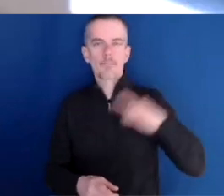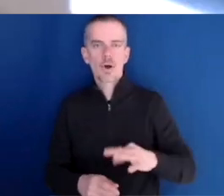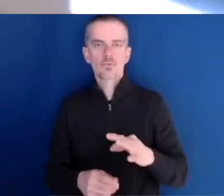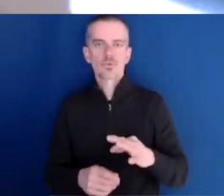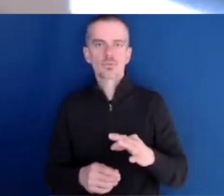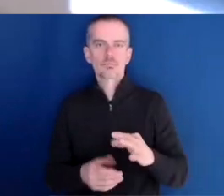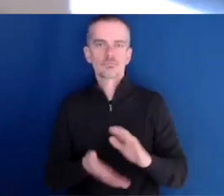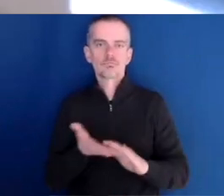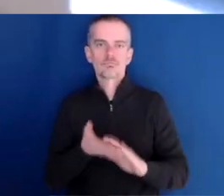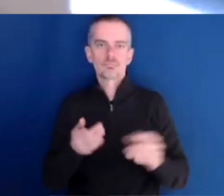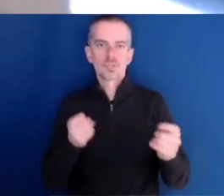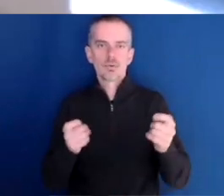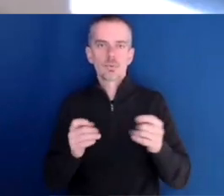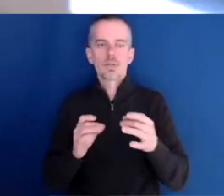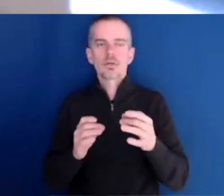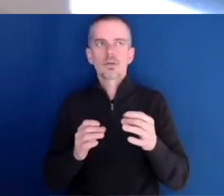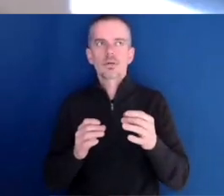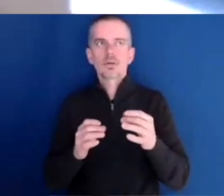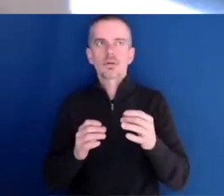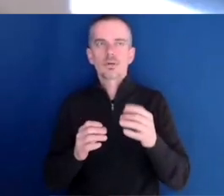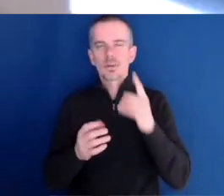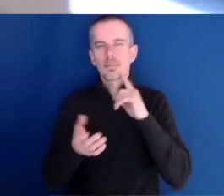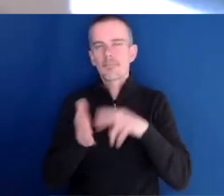relates to federal grants management?